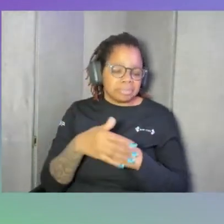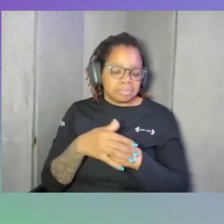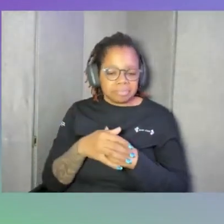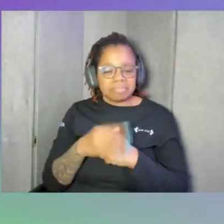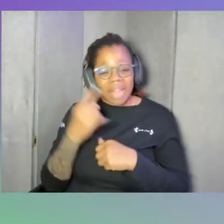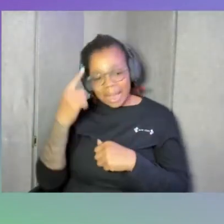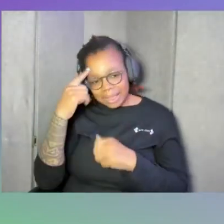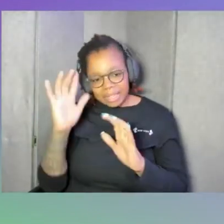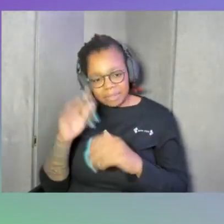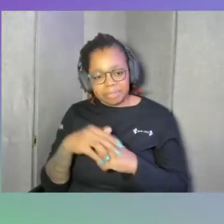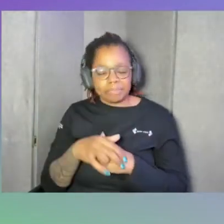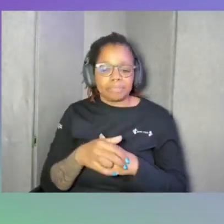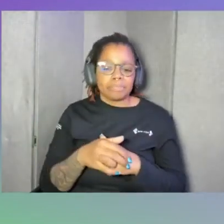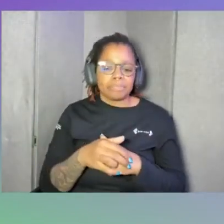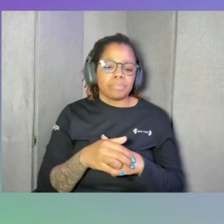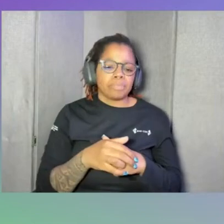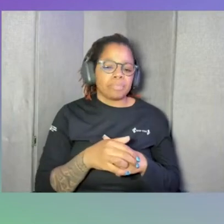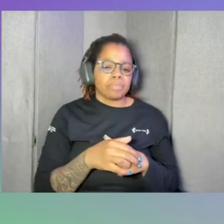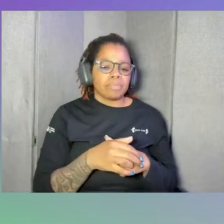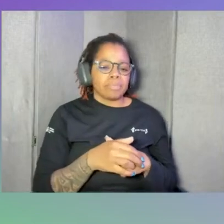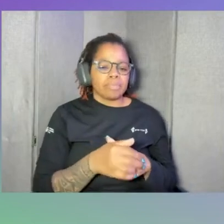believe.